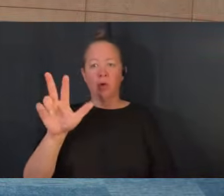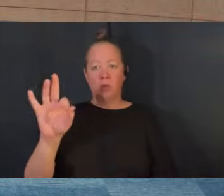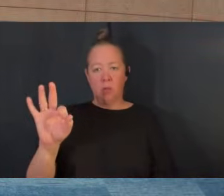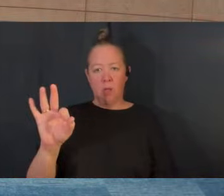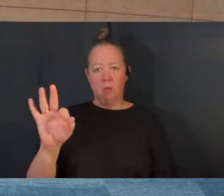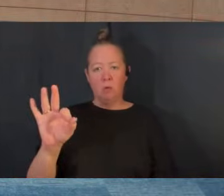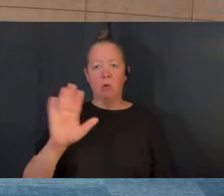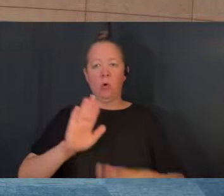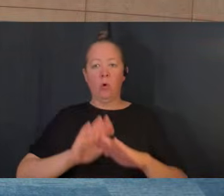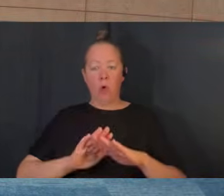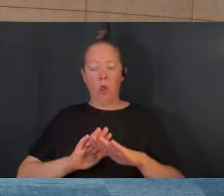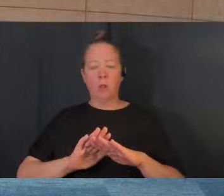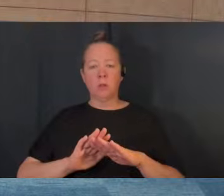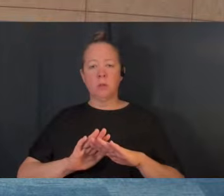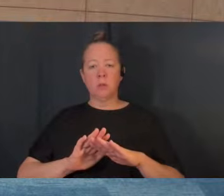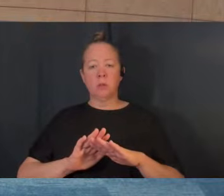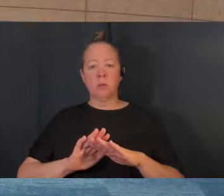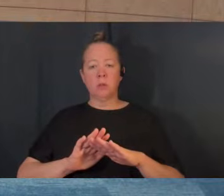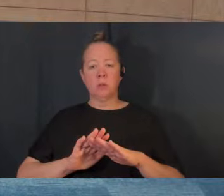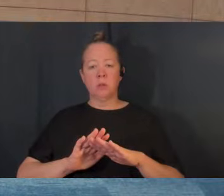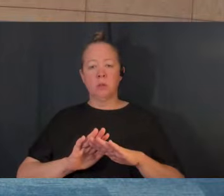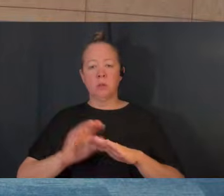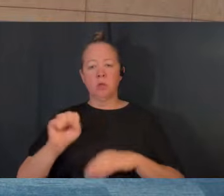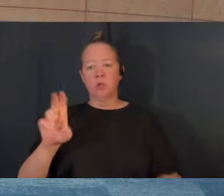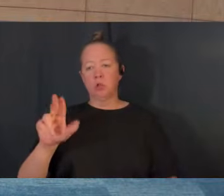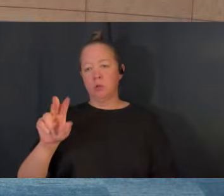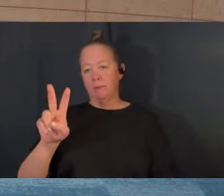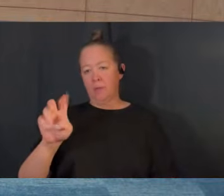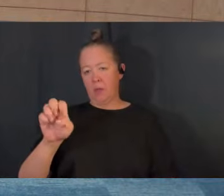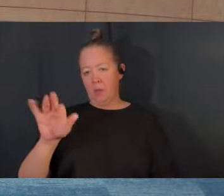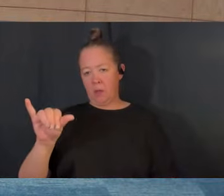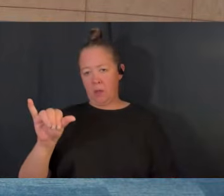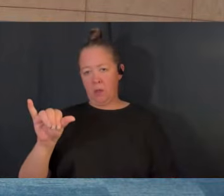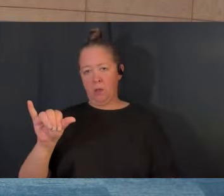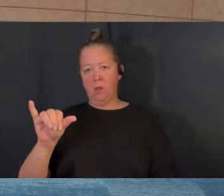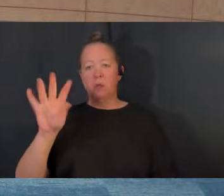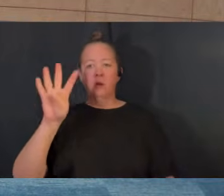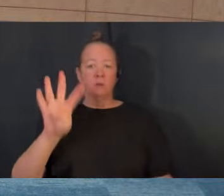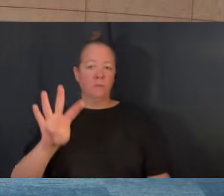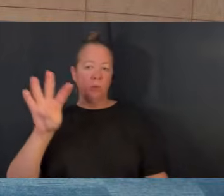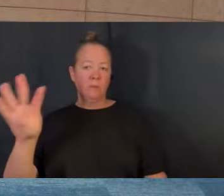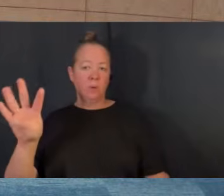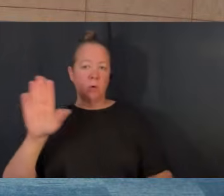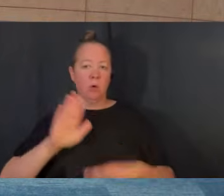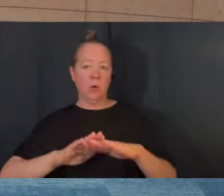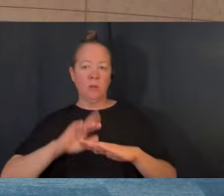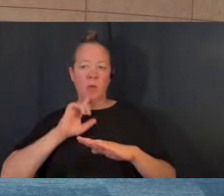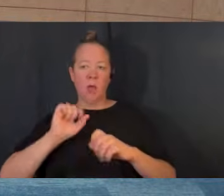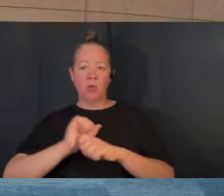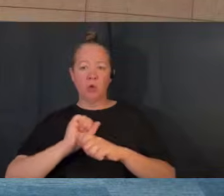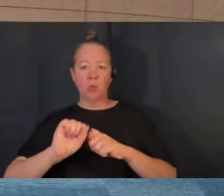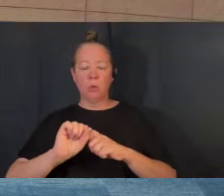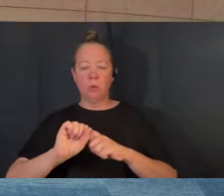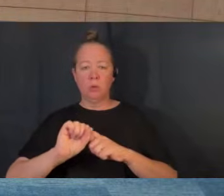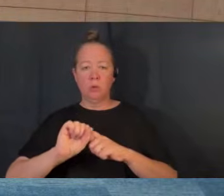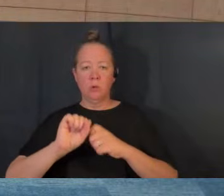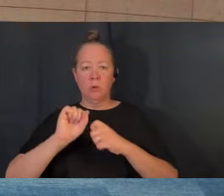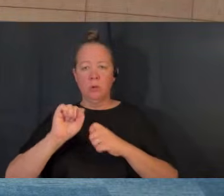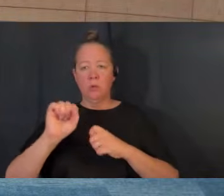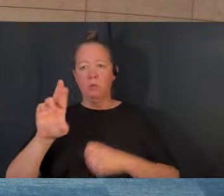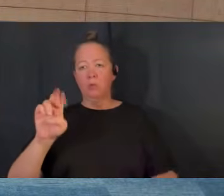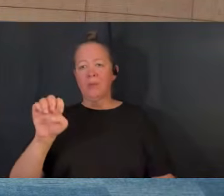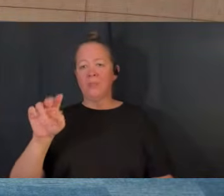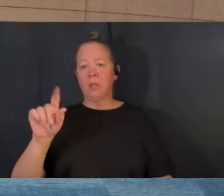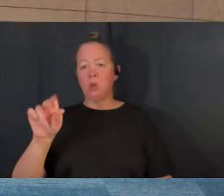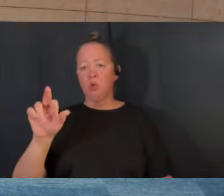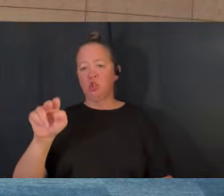the survey, whereas a 44 in the actual resolution. So we can certainly make that edit to make